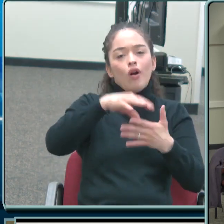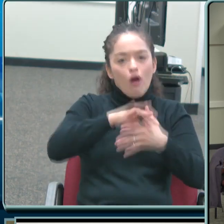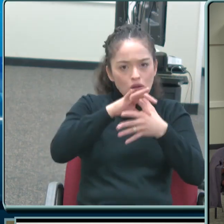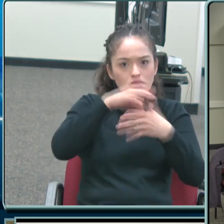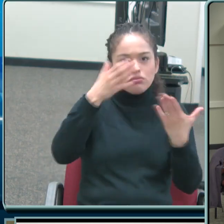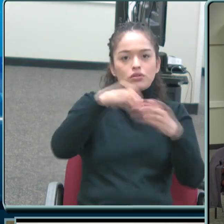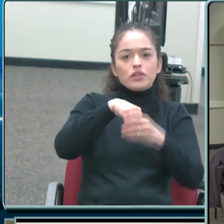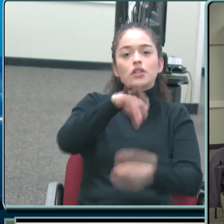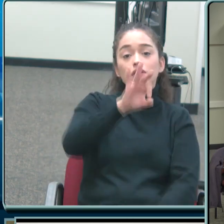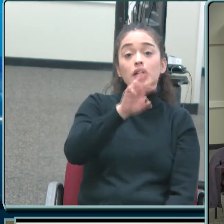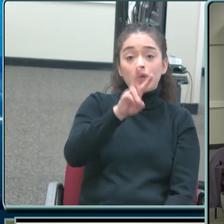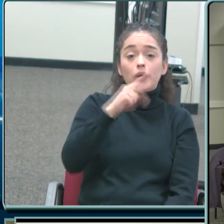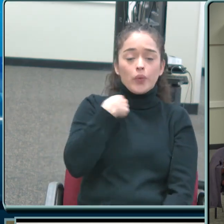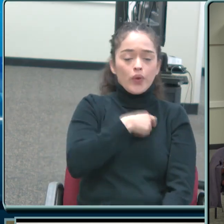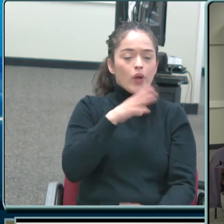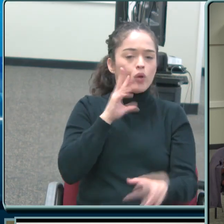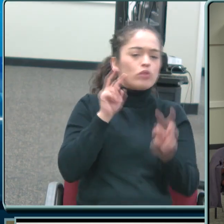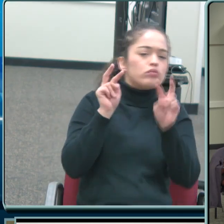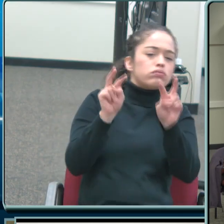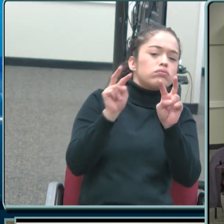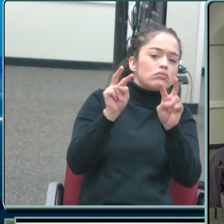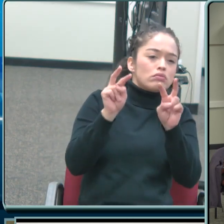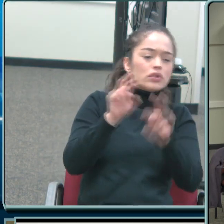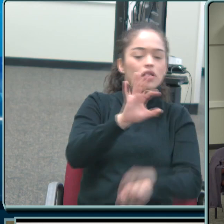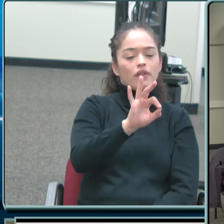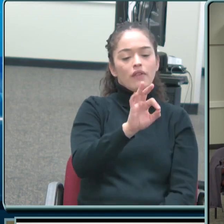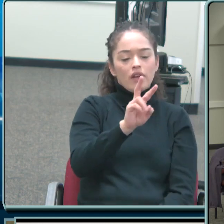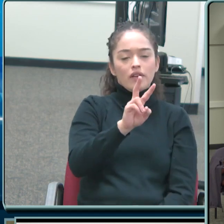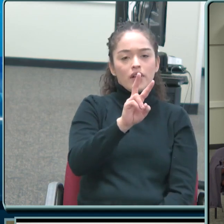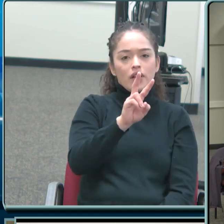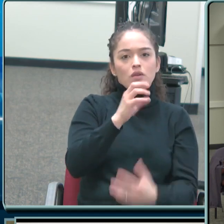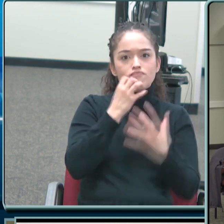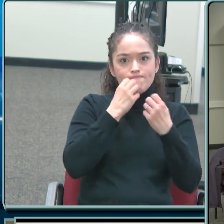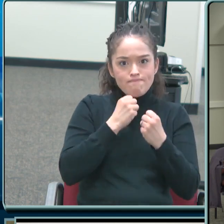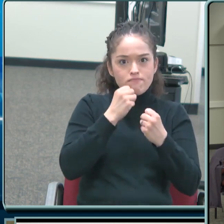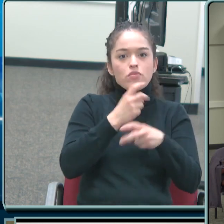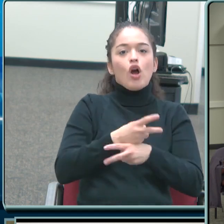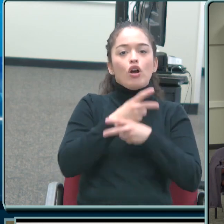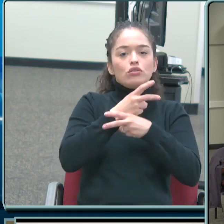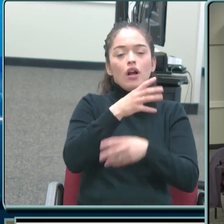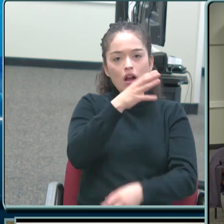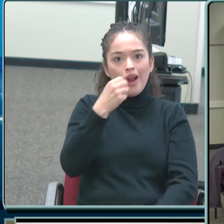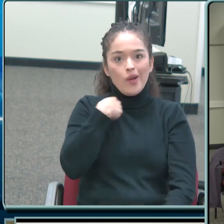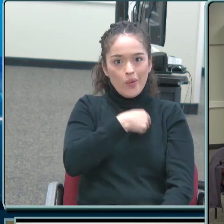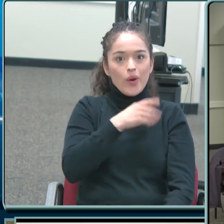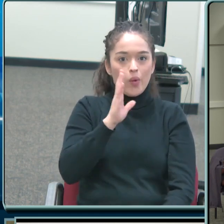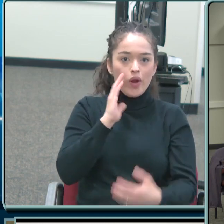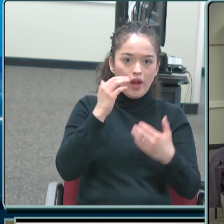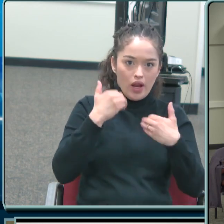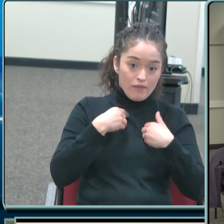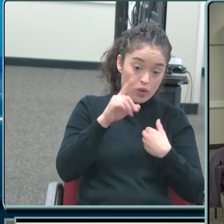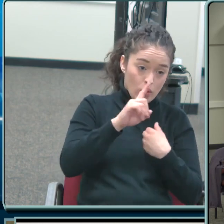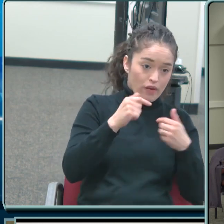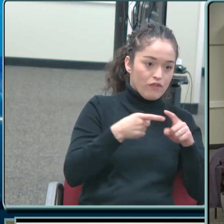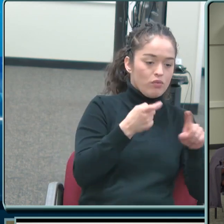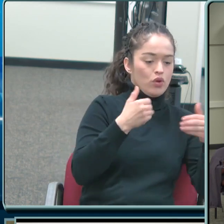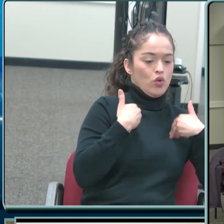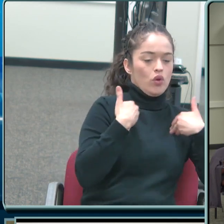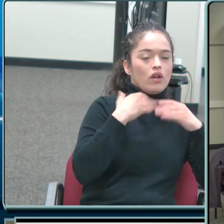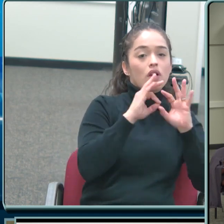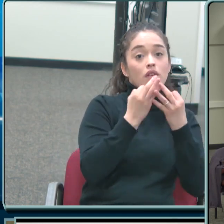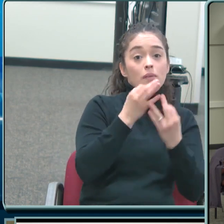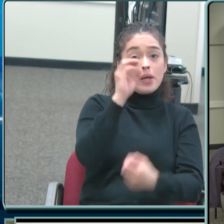The FVCTC will oversee the Connect Fountain project. And whereas the Connect Fountain project emerged from youth and family